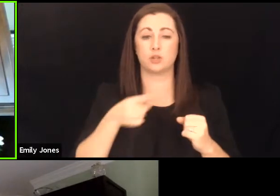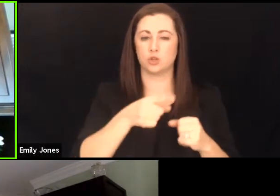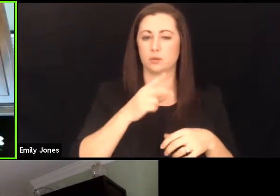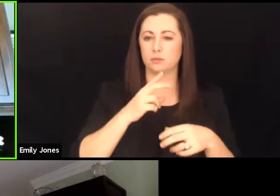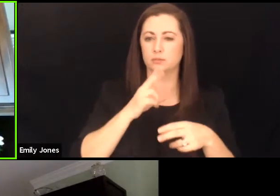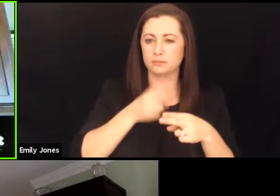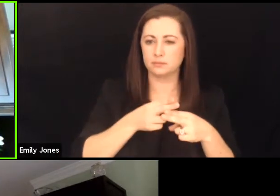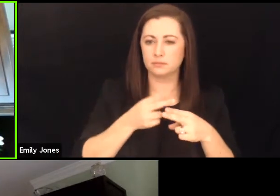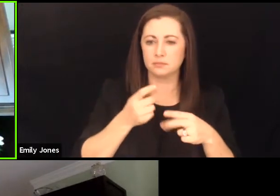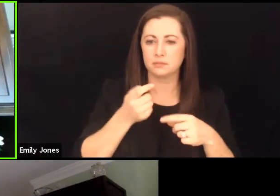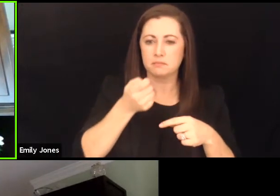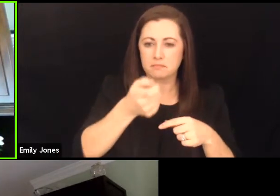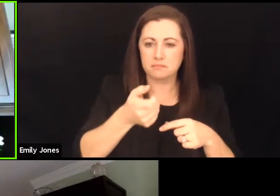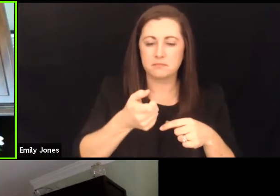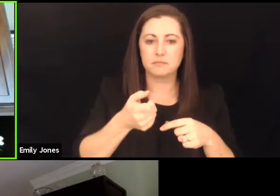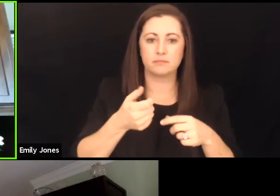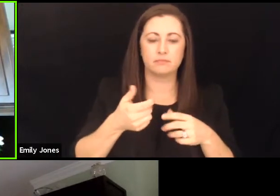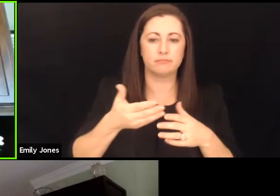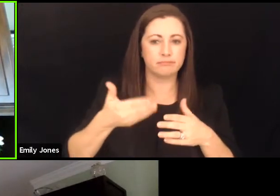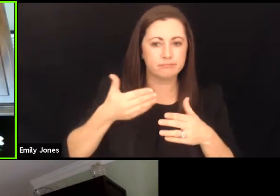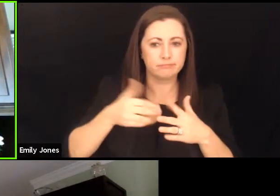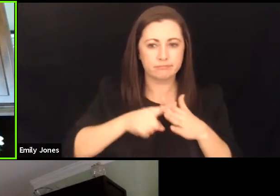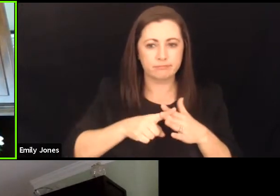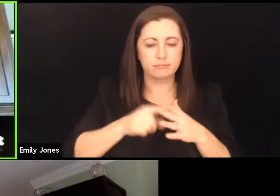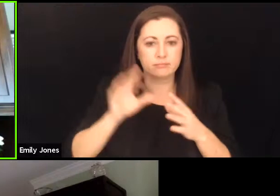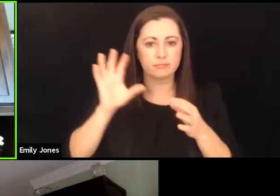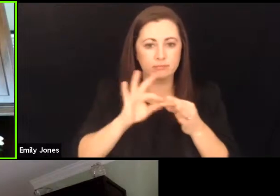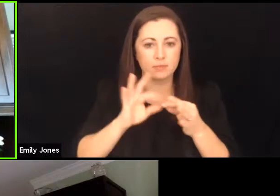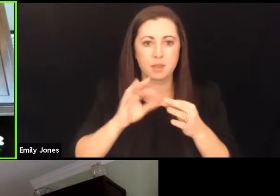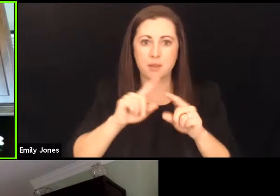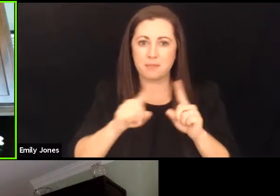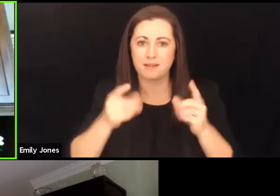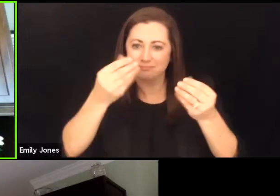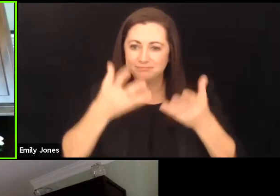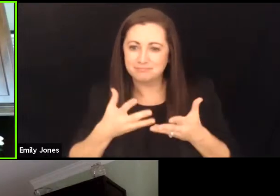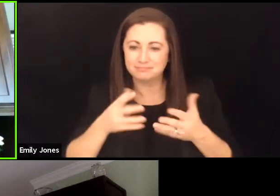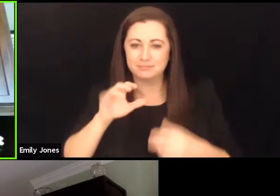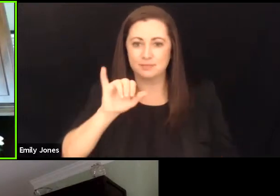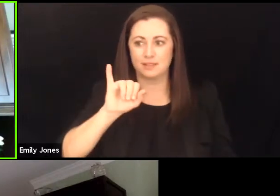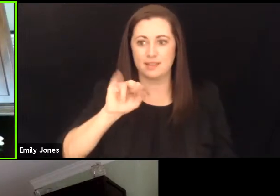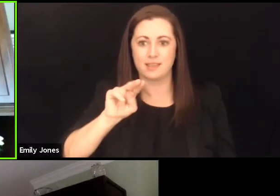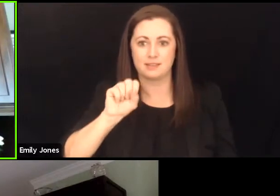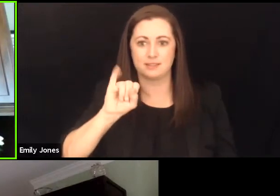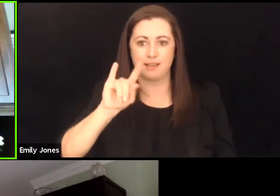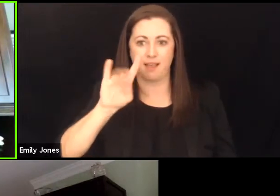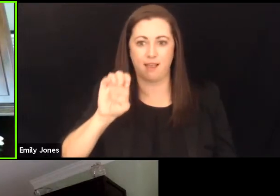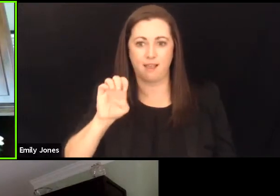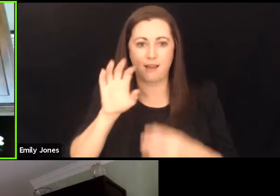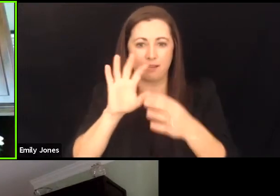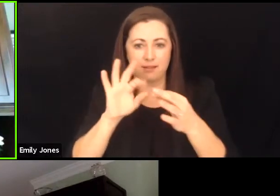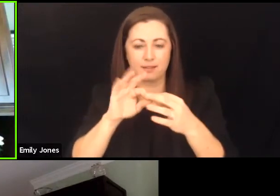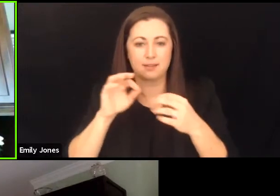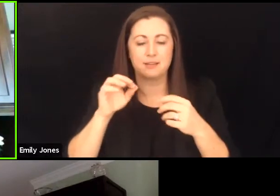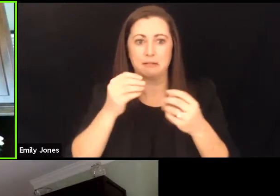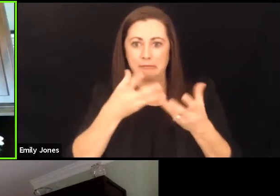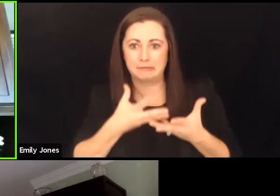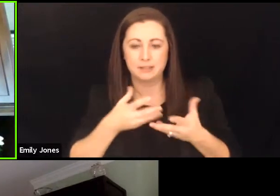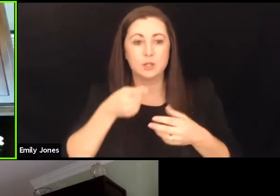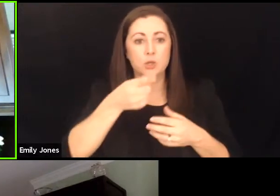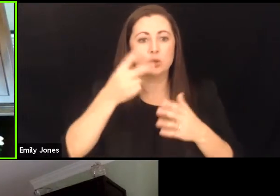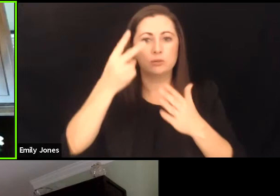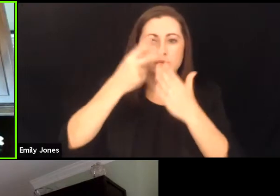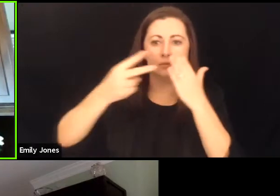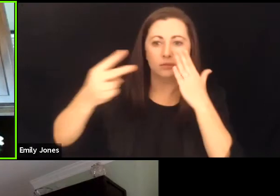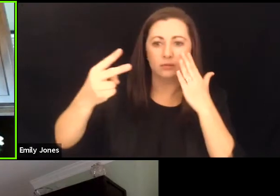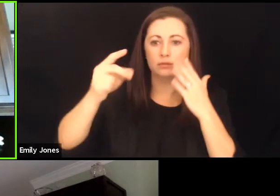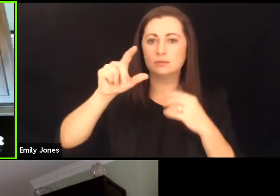prepared remarks, but just give us the inside scoop. As you look ahead in your crystal ball 10, 20 years